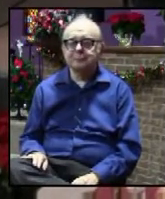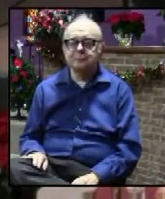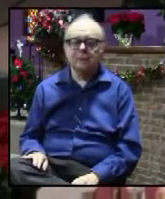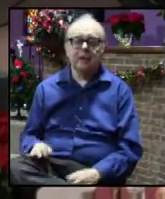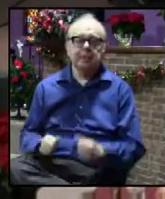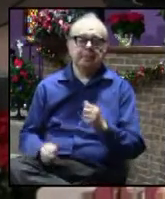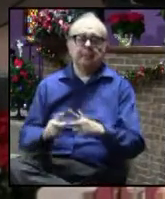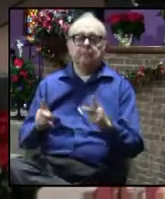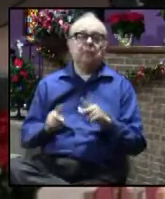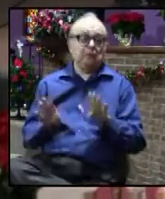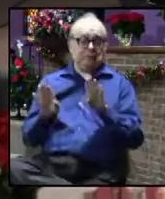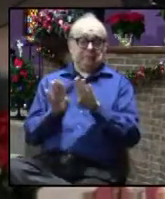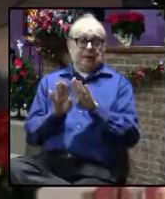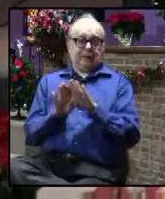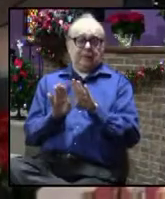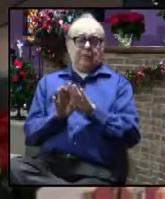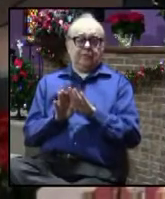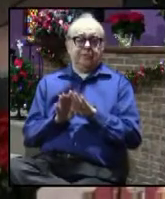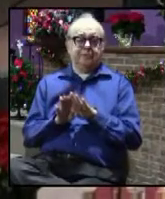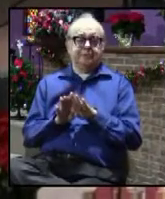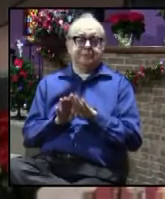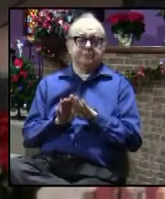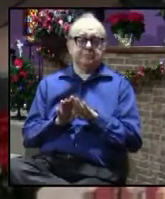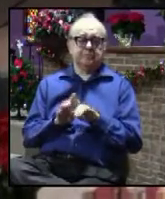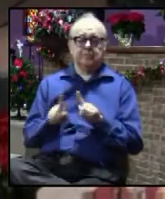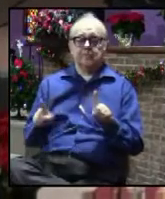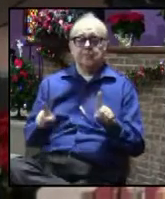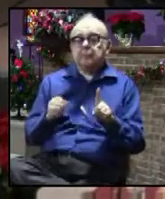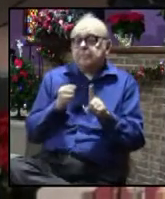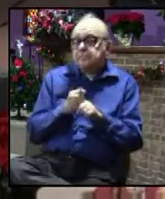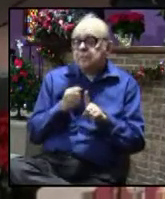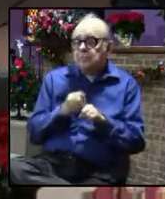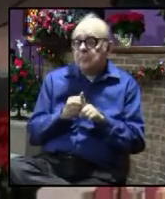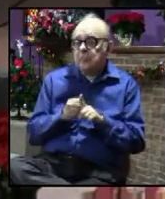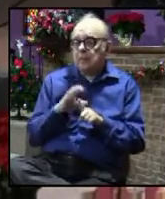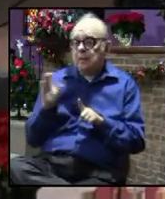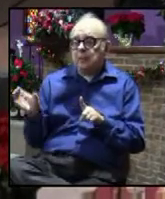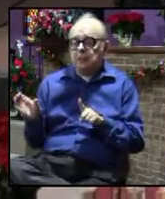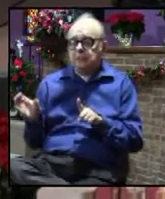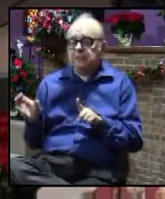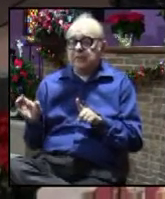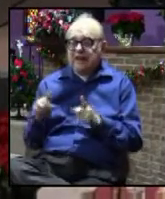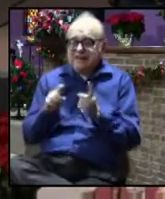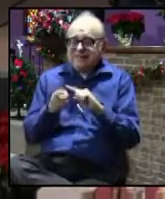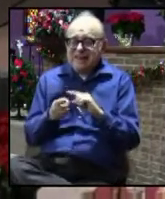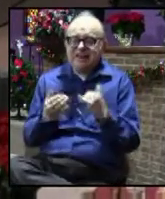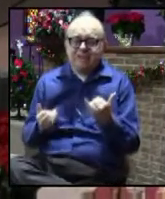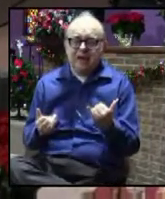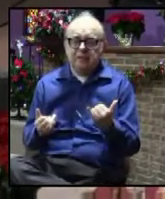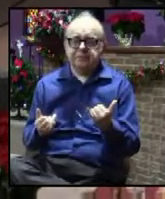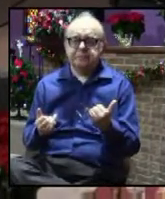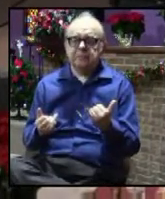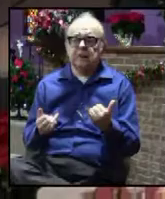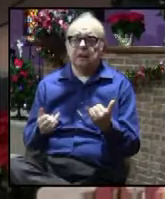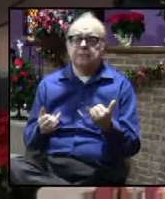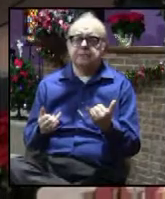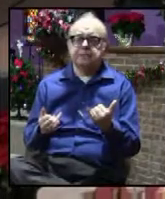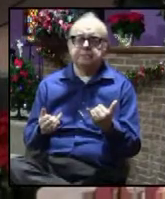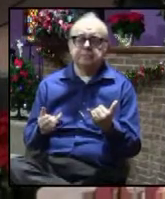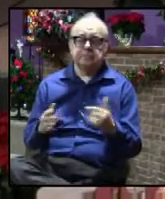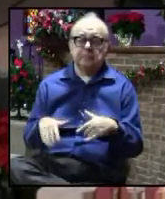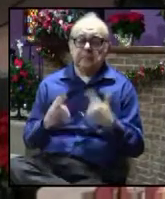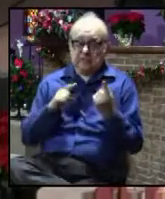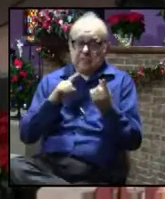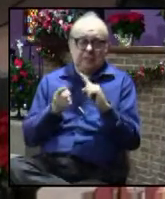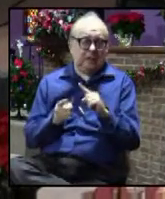But most places are closed. But the rhythm of Christmas has changed. And our life